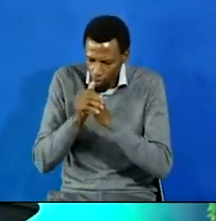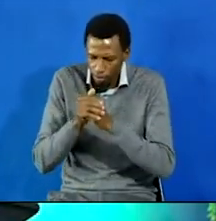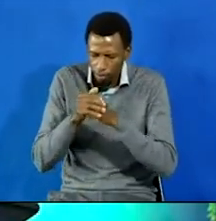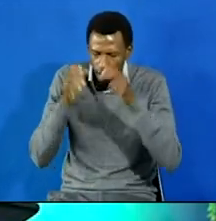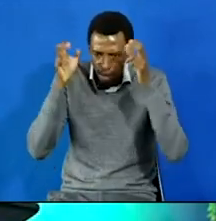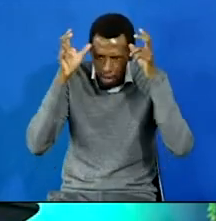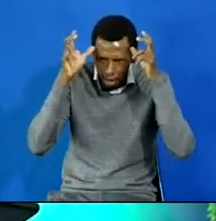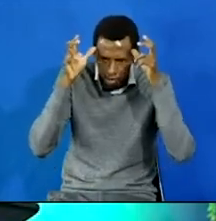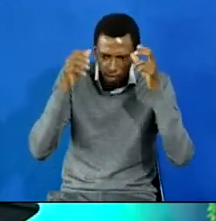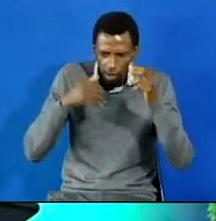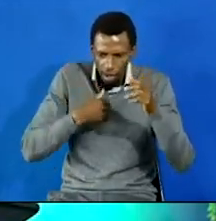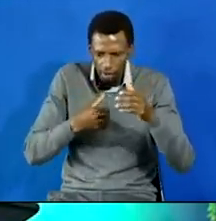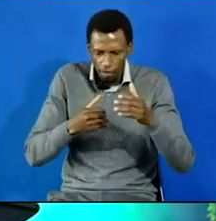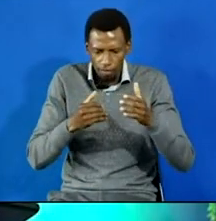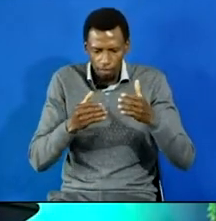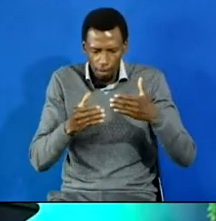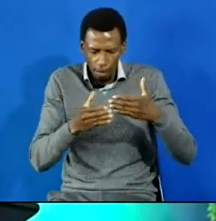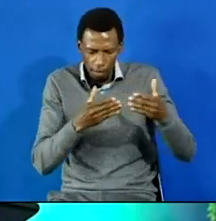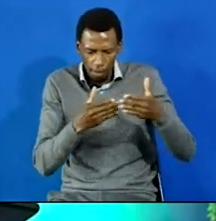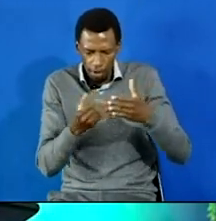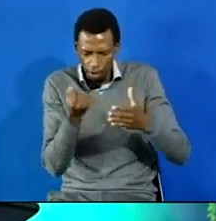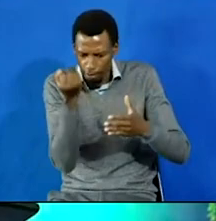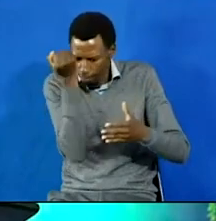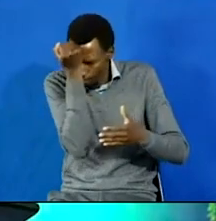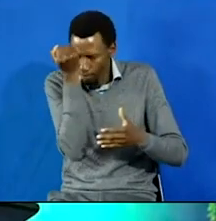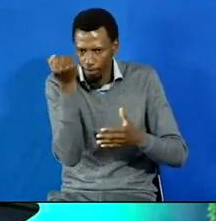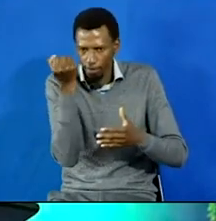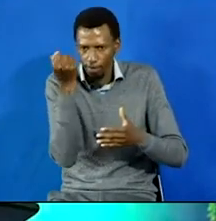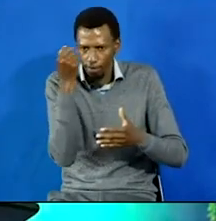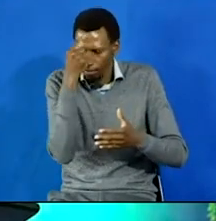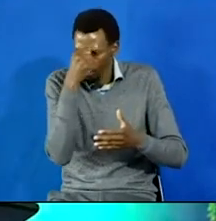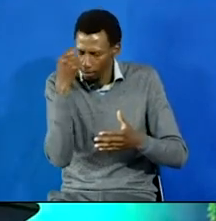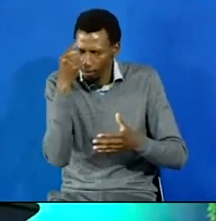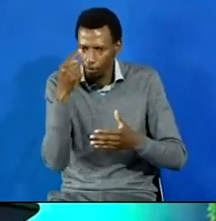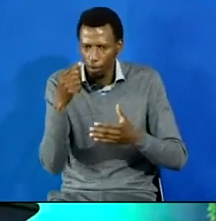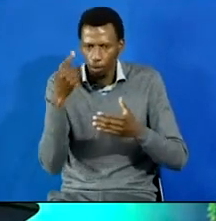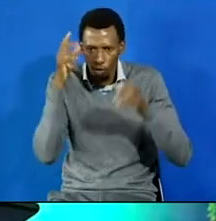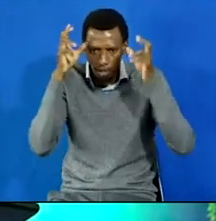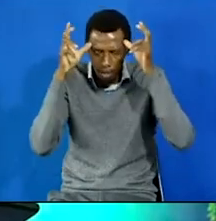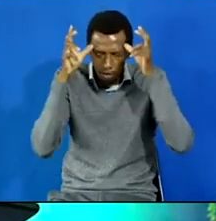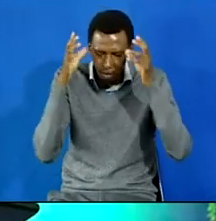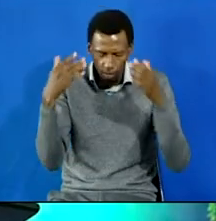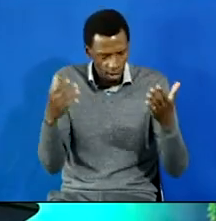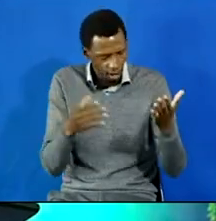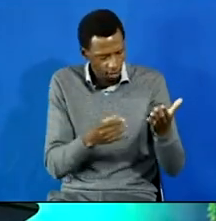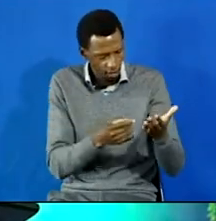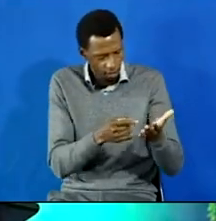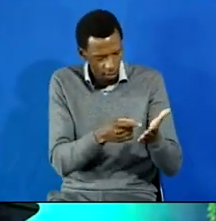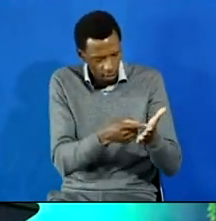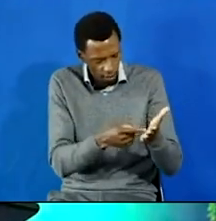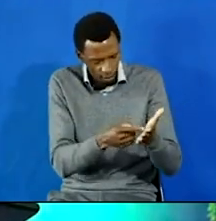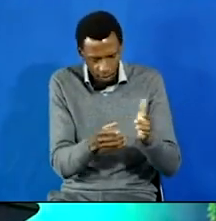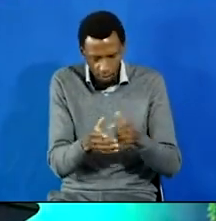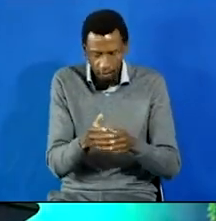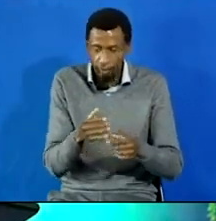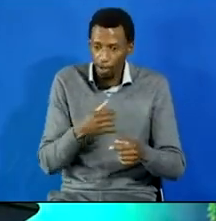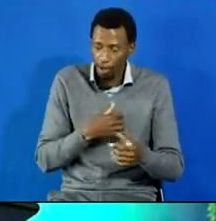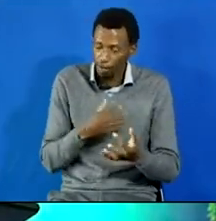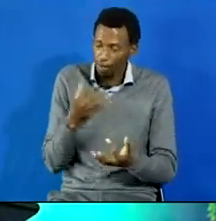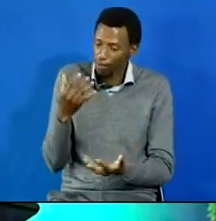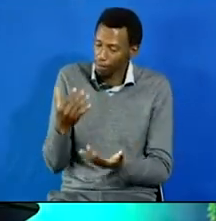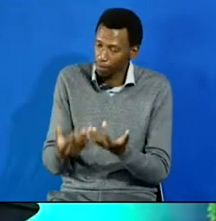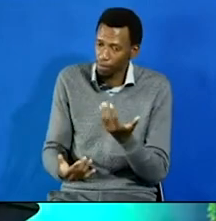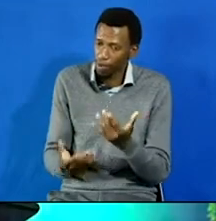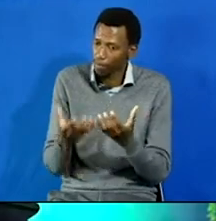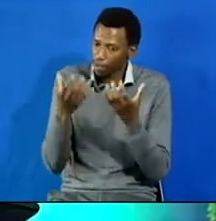mark of the beast on his forehead and on his hand, there's some torment, there is some torture. He shall